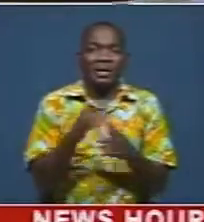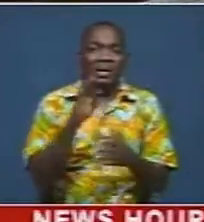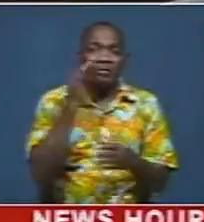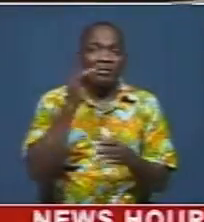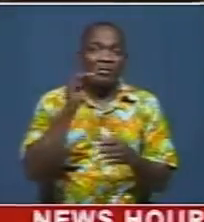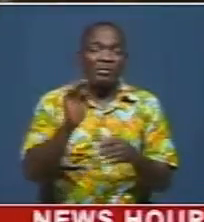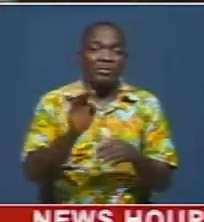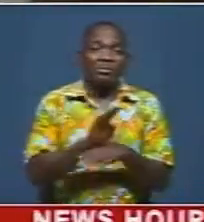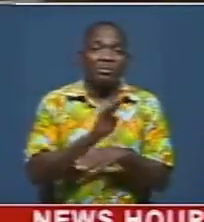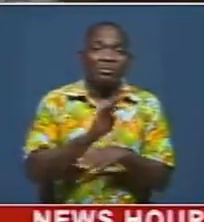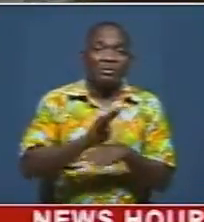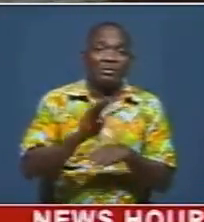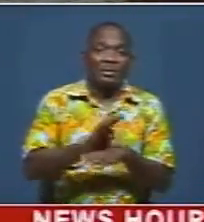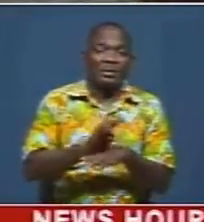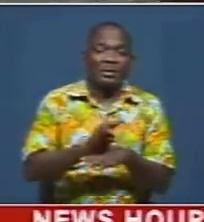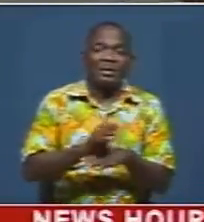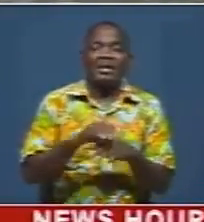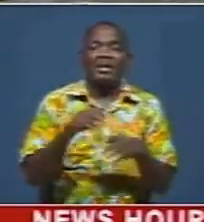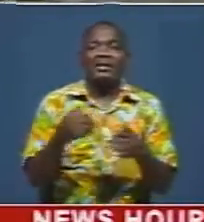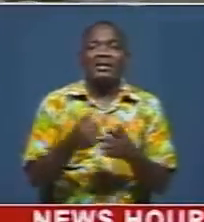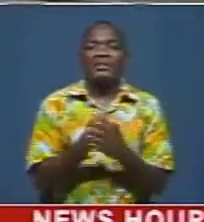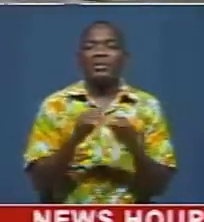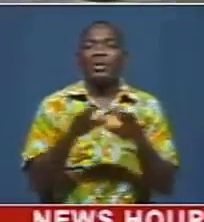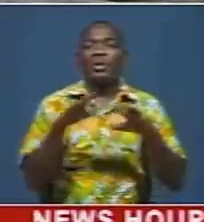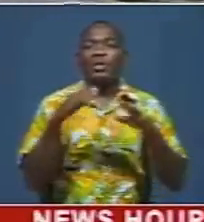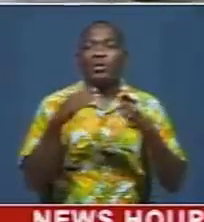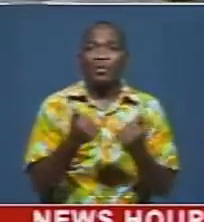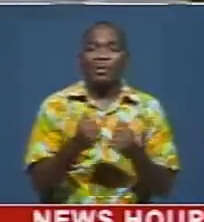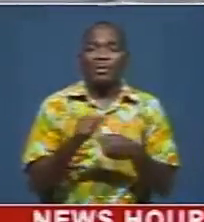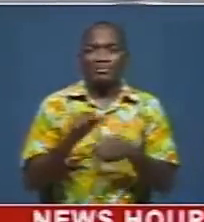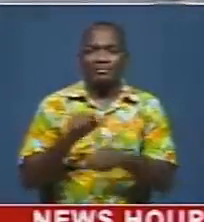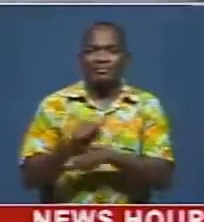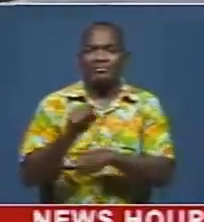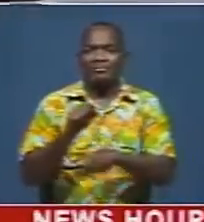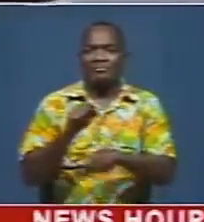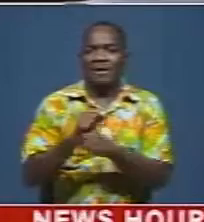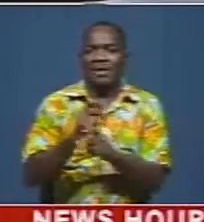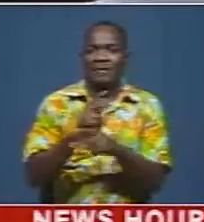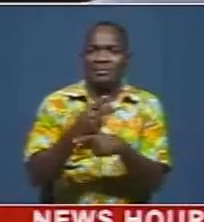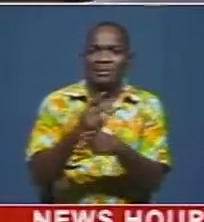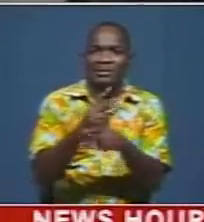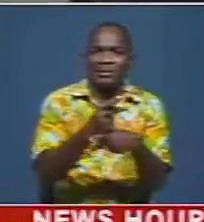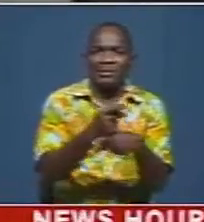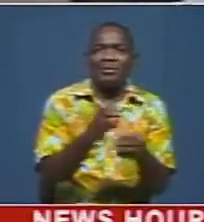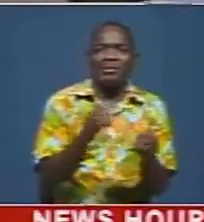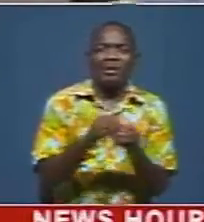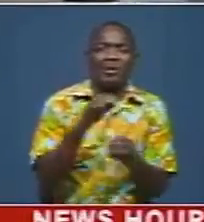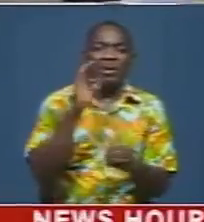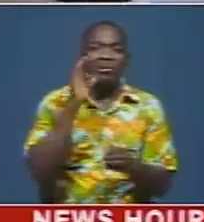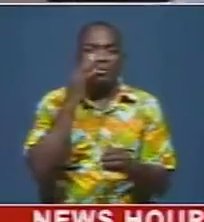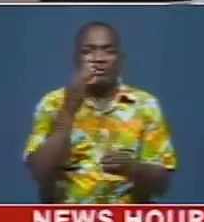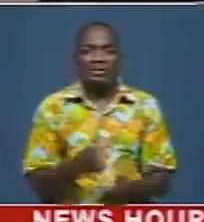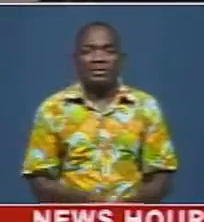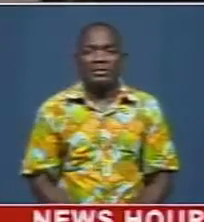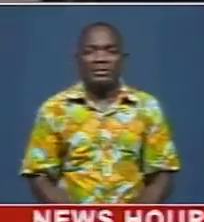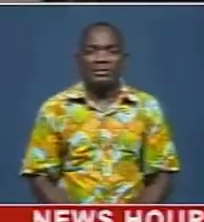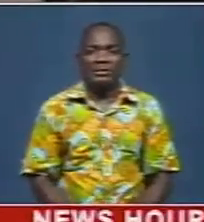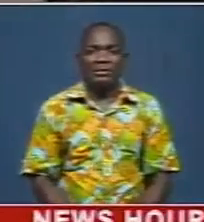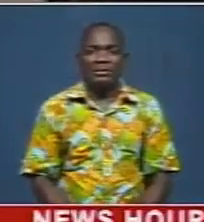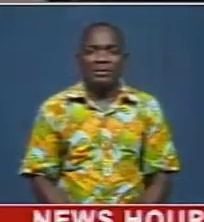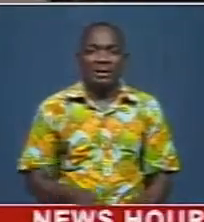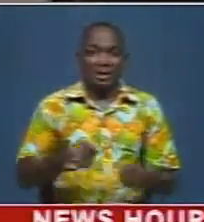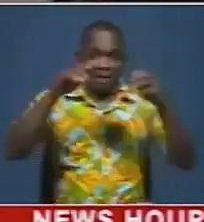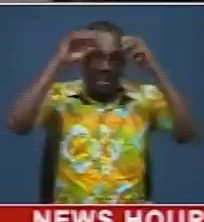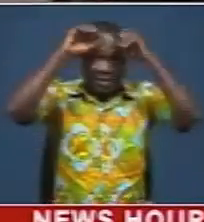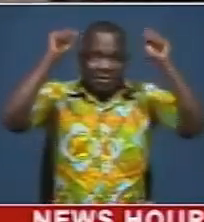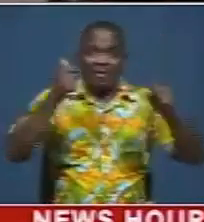The wholly owned Ghanaian company has one of the most modern automated agro-processing plants in the country. President Akufo-Addo